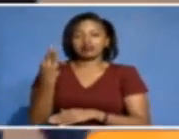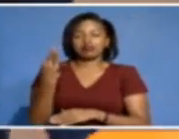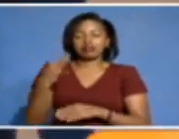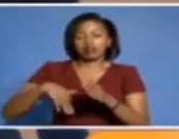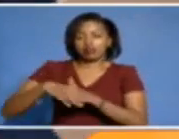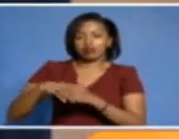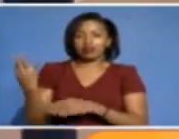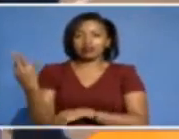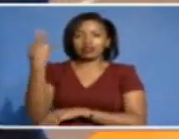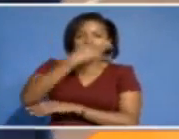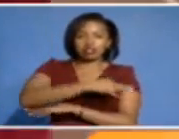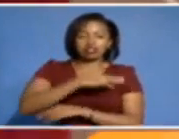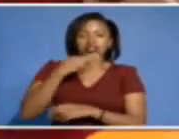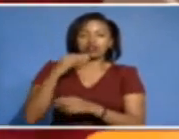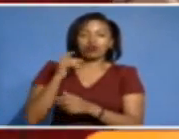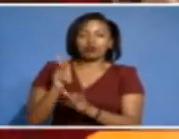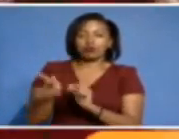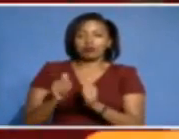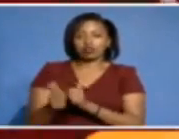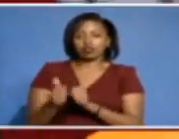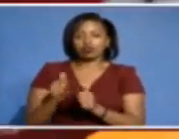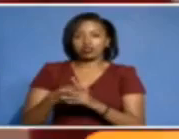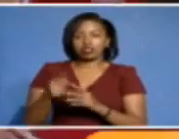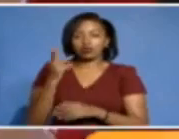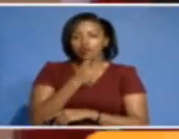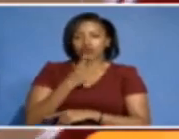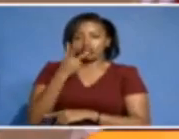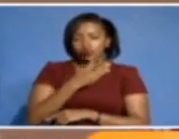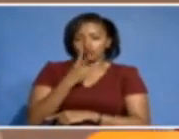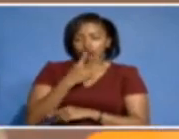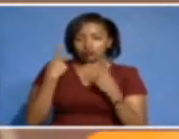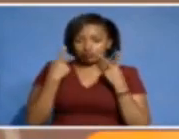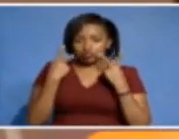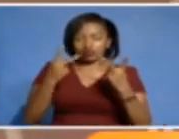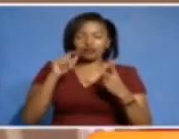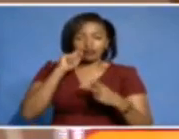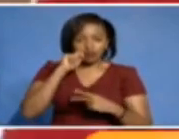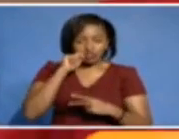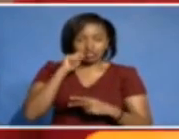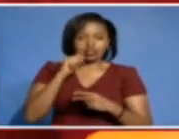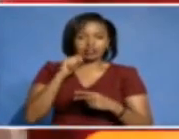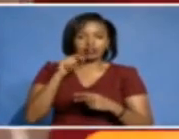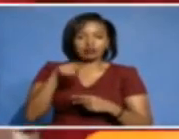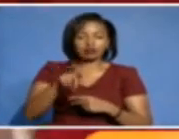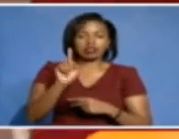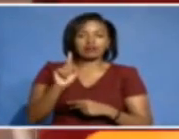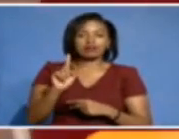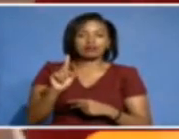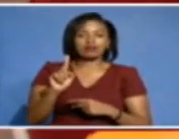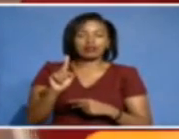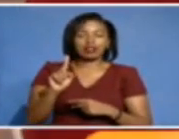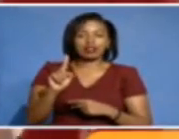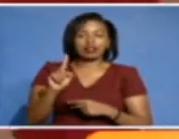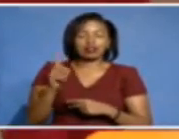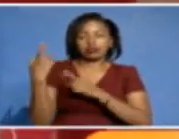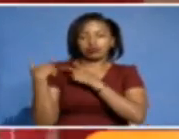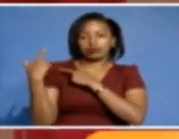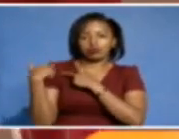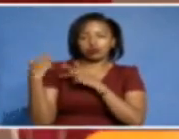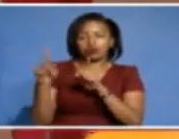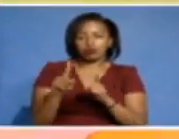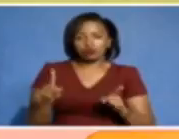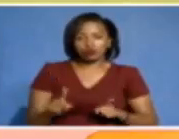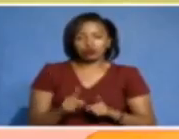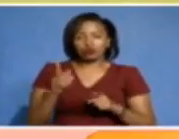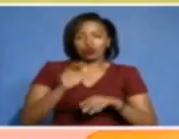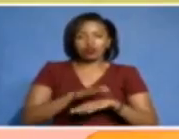performance endurance test that began on Wednesday will see referees' physical assessment as well as